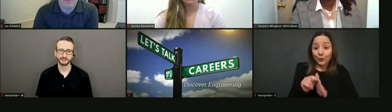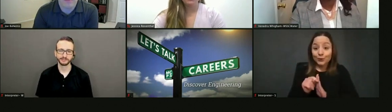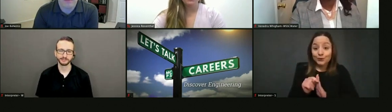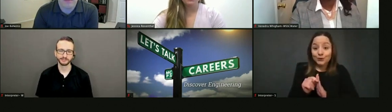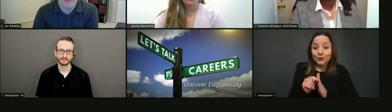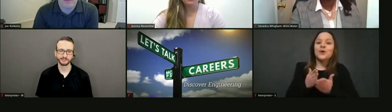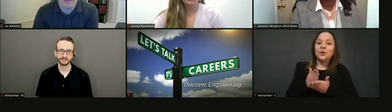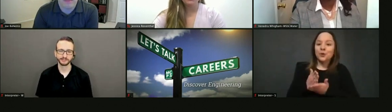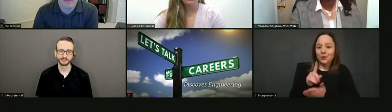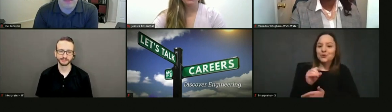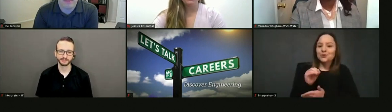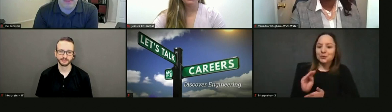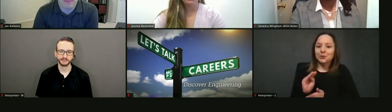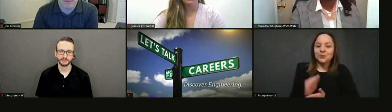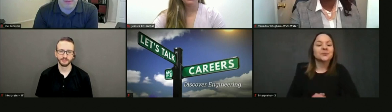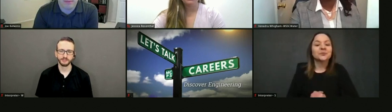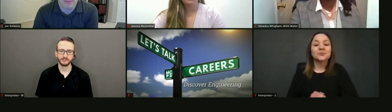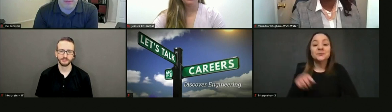Venedra?